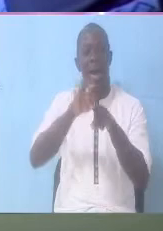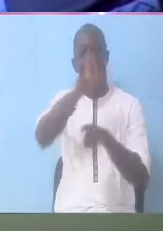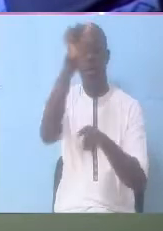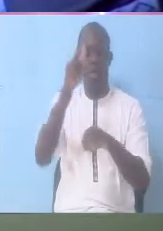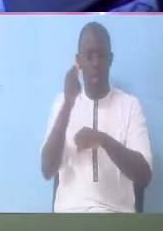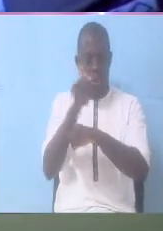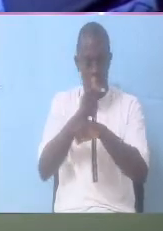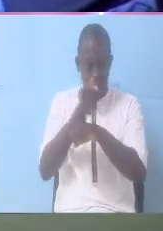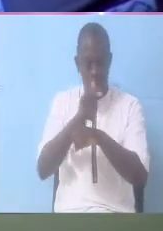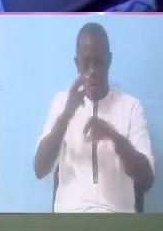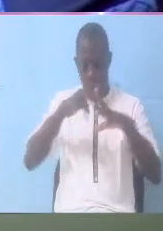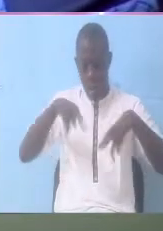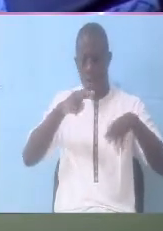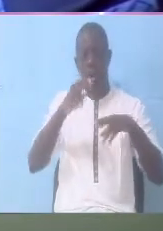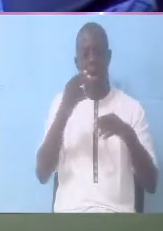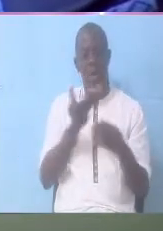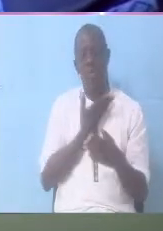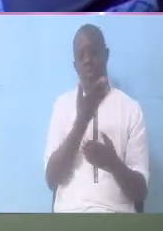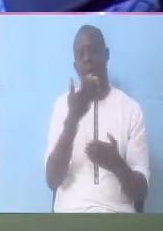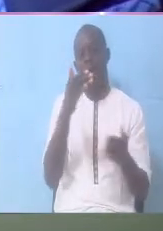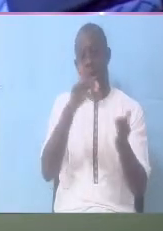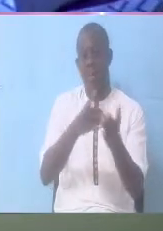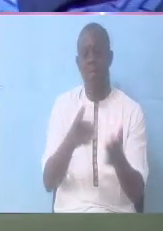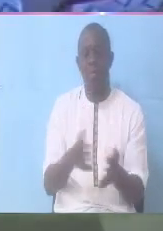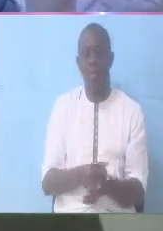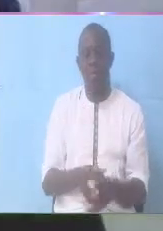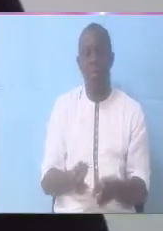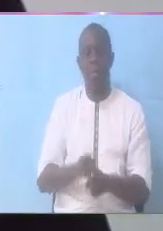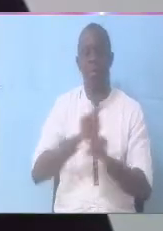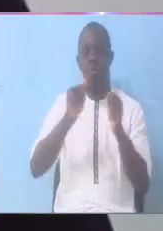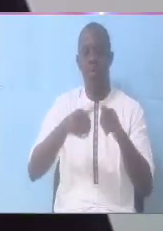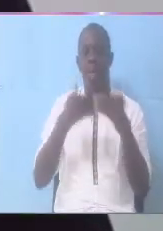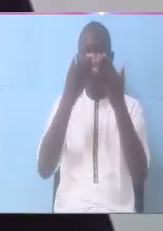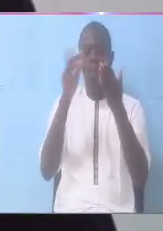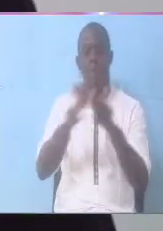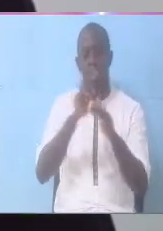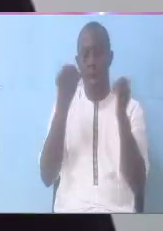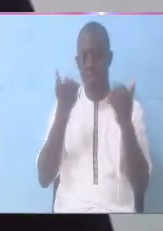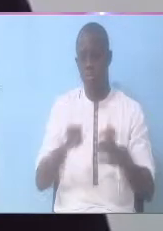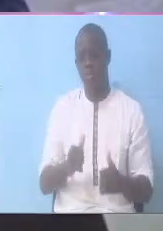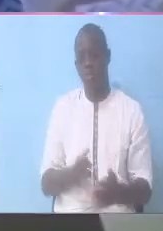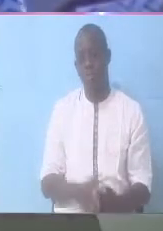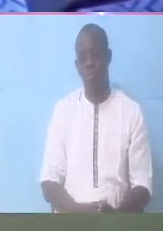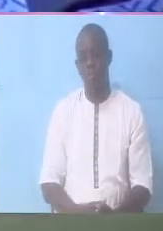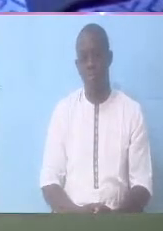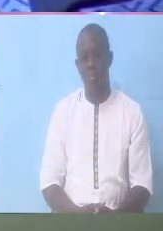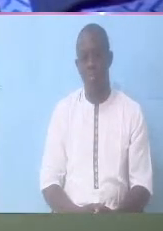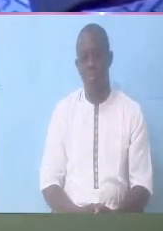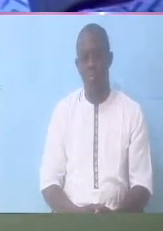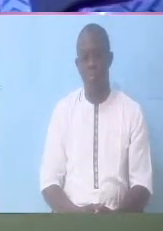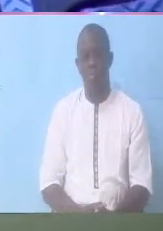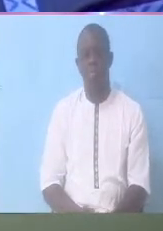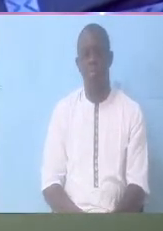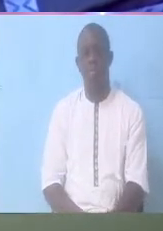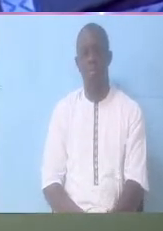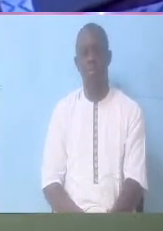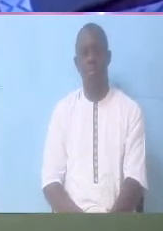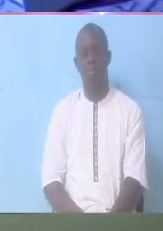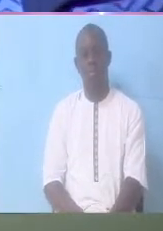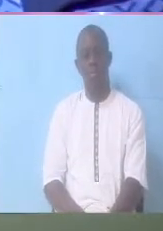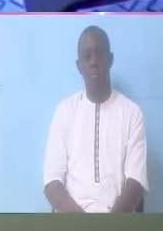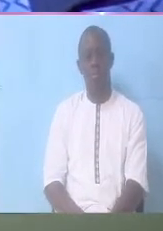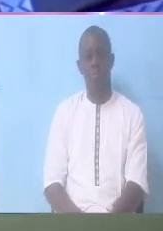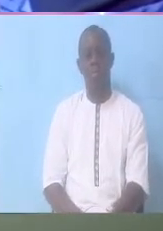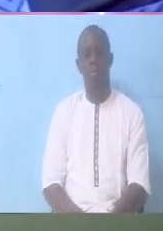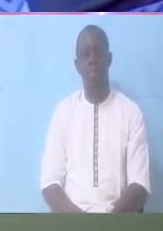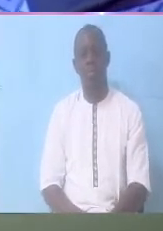here to say this. You know, every Gambian know what happened there. Okay. But you want me to take this? You know that Yaya Jammeh ordered their execution and